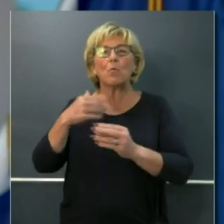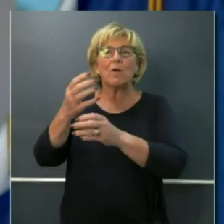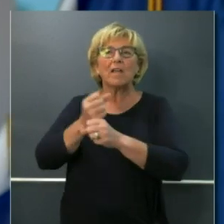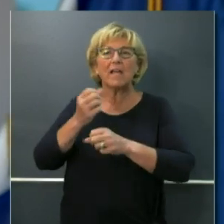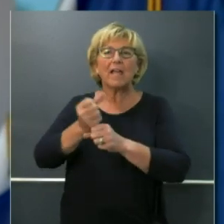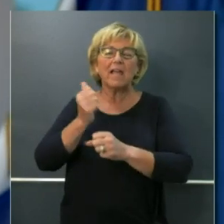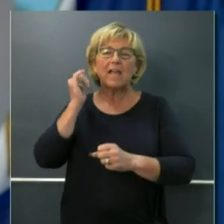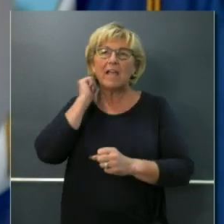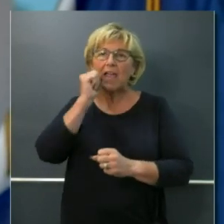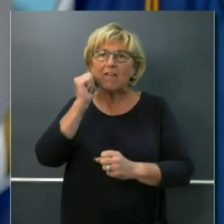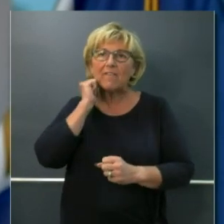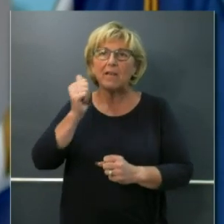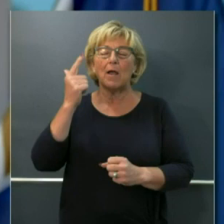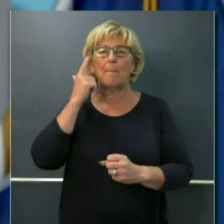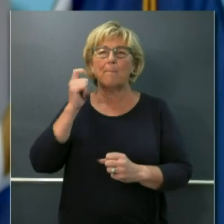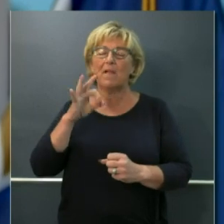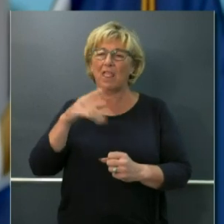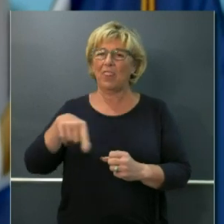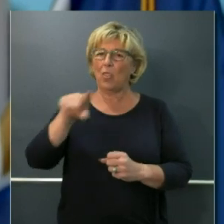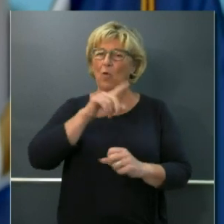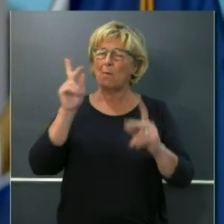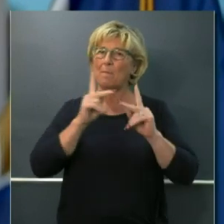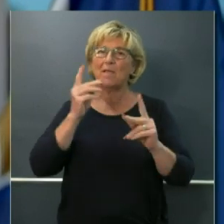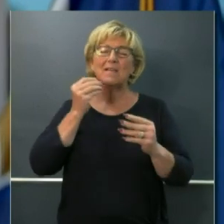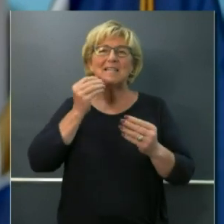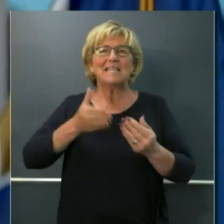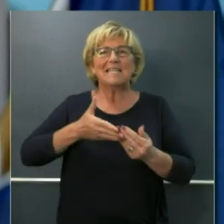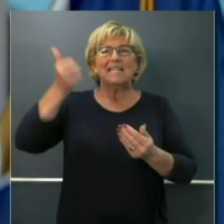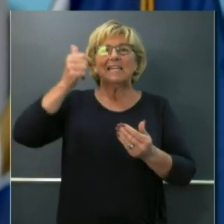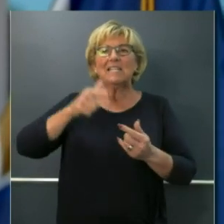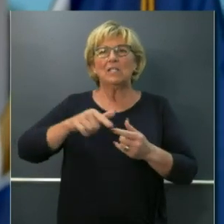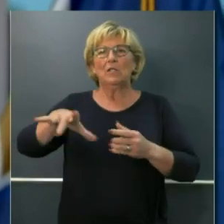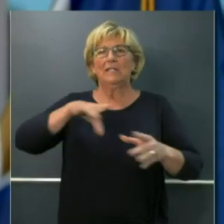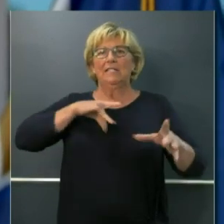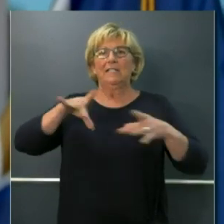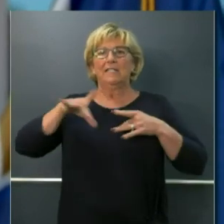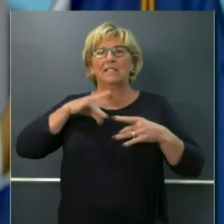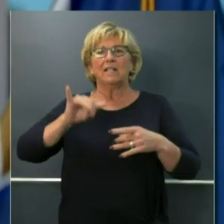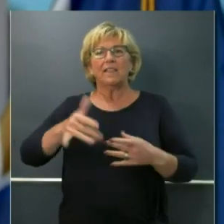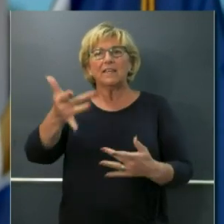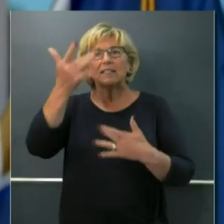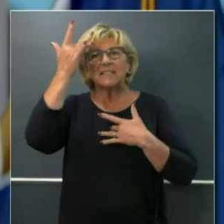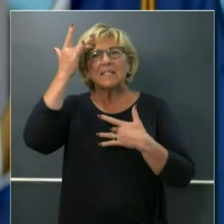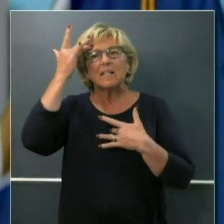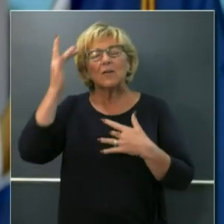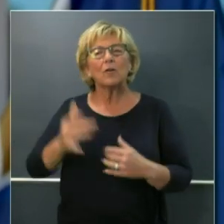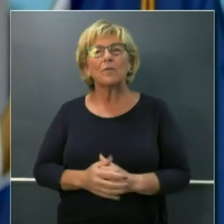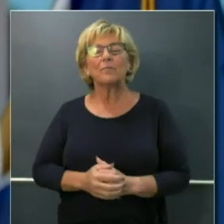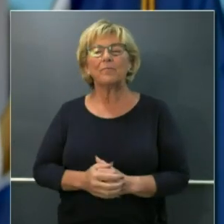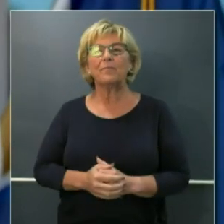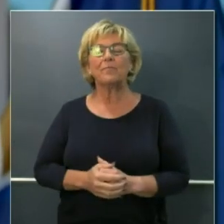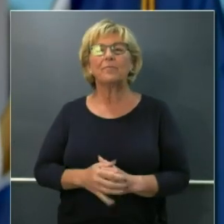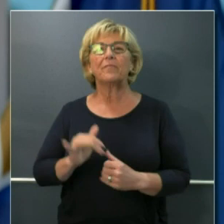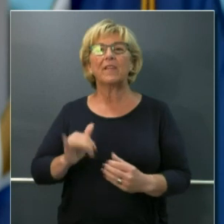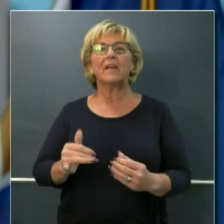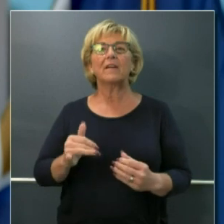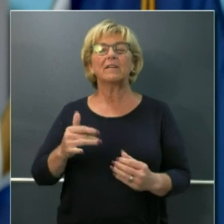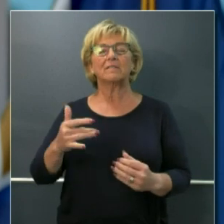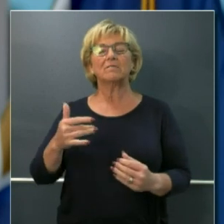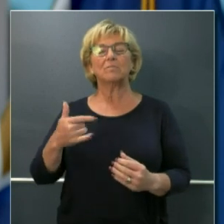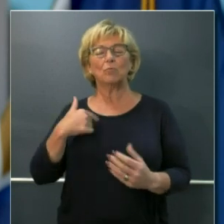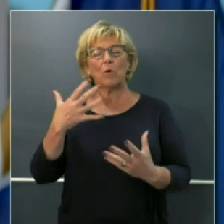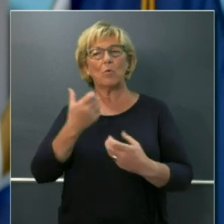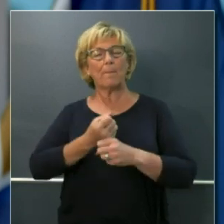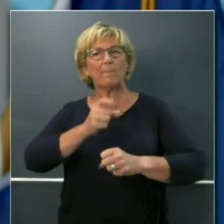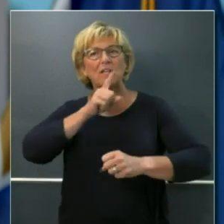of the vulnerability of those populations. But real strategies, real plans in that place give us some more confidence that